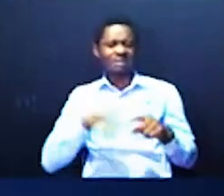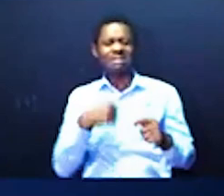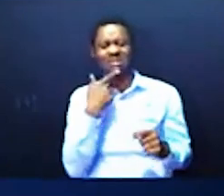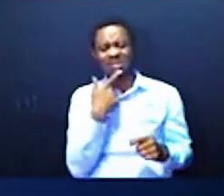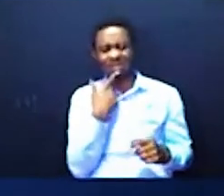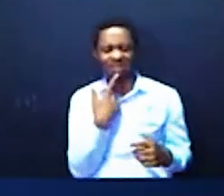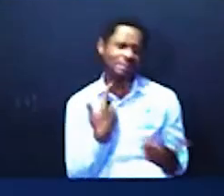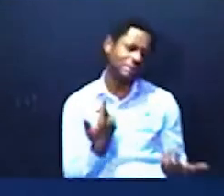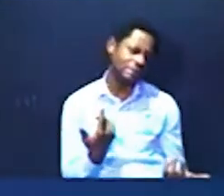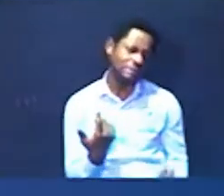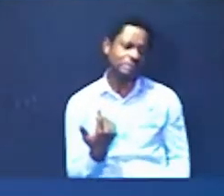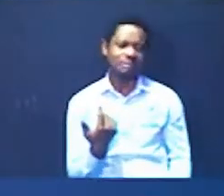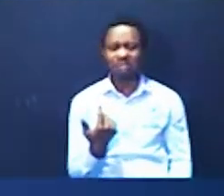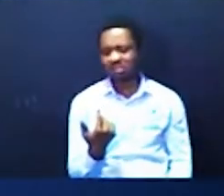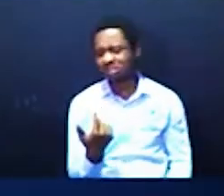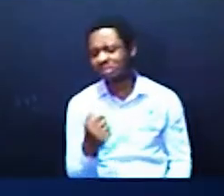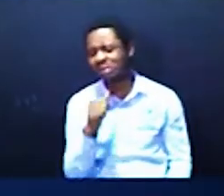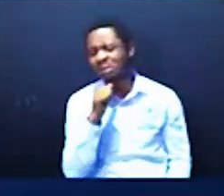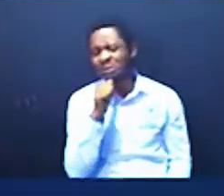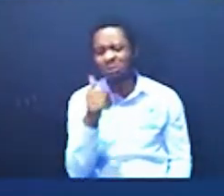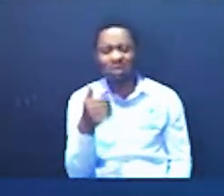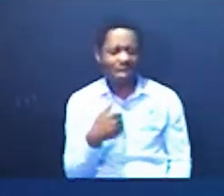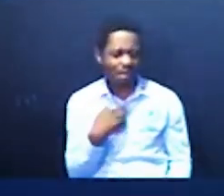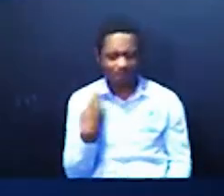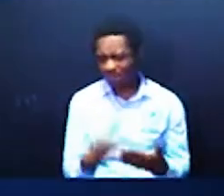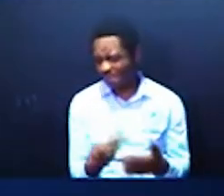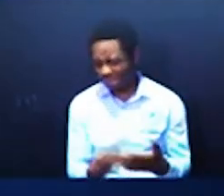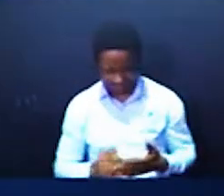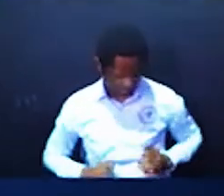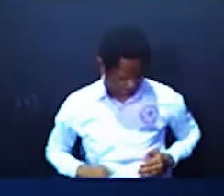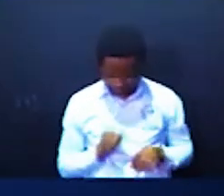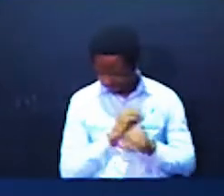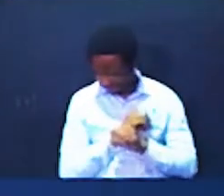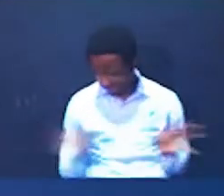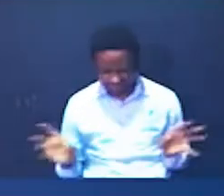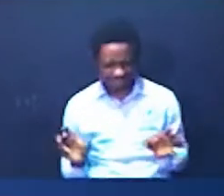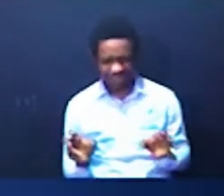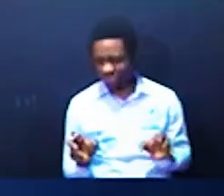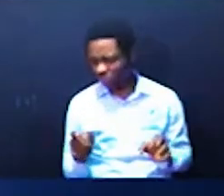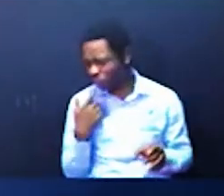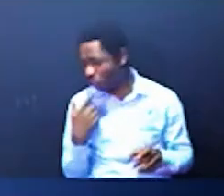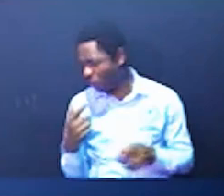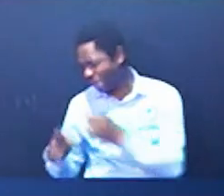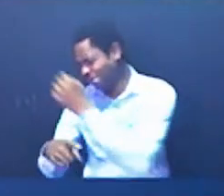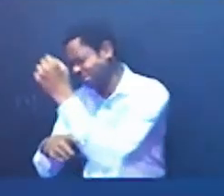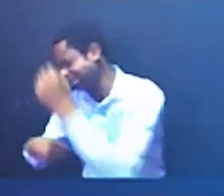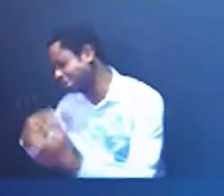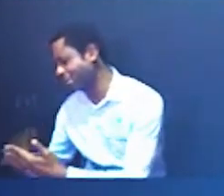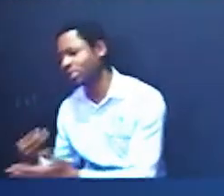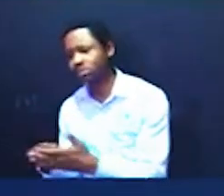so I picked the coins. No. Be a Christian.